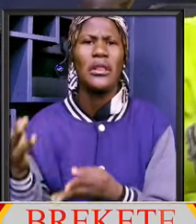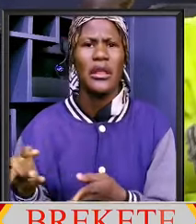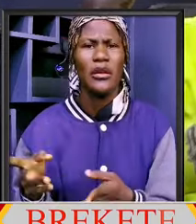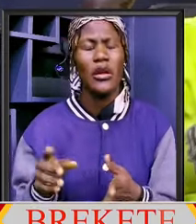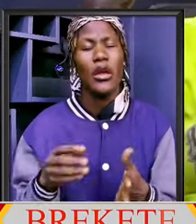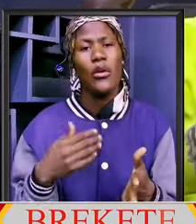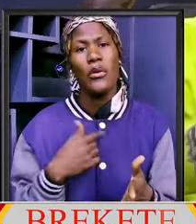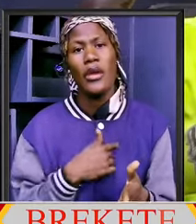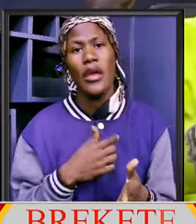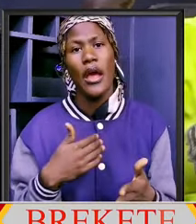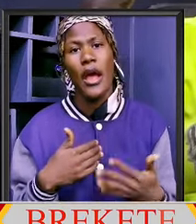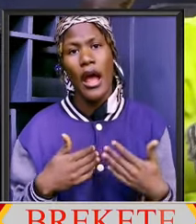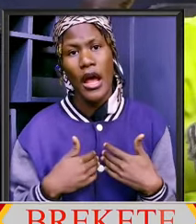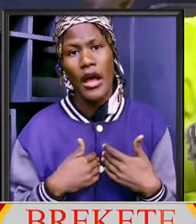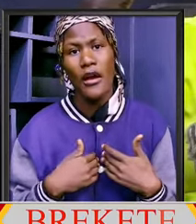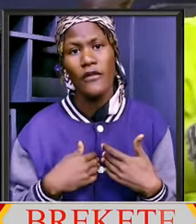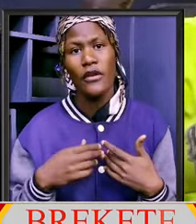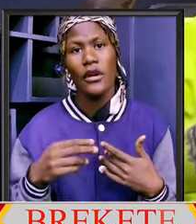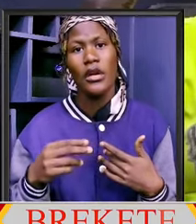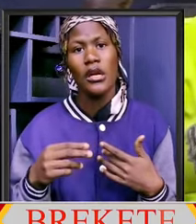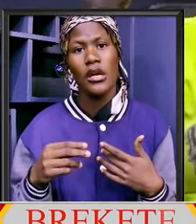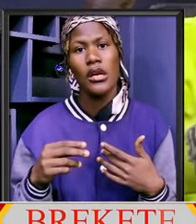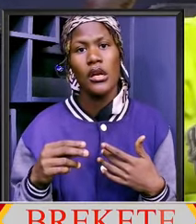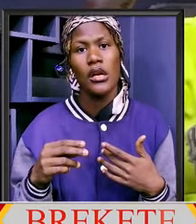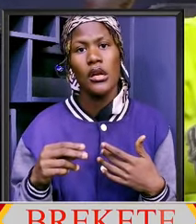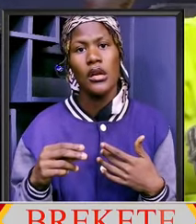Care Center for Kaduna.